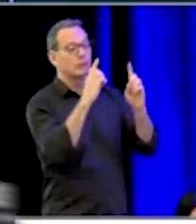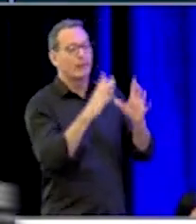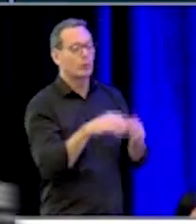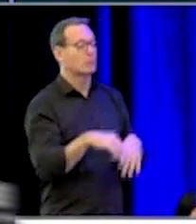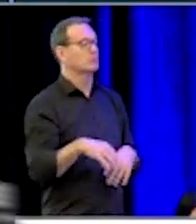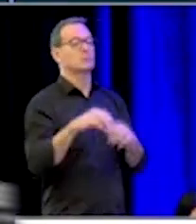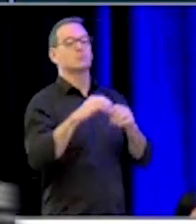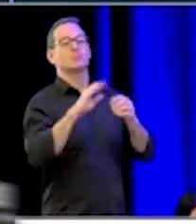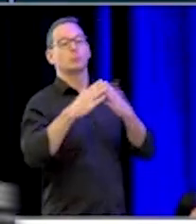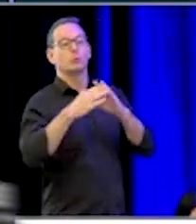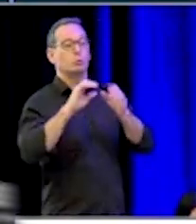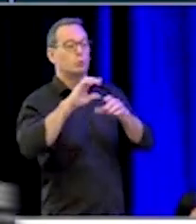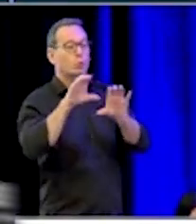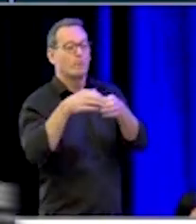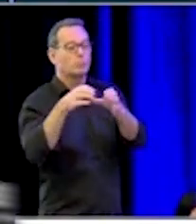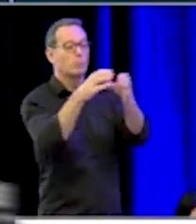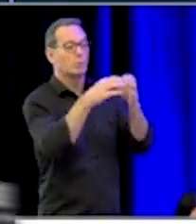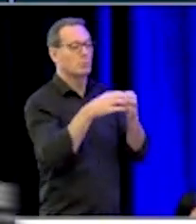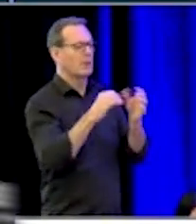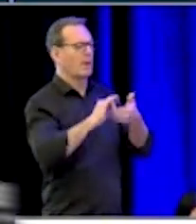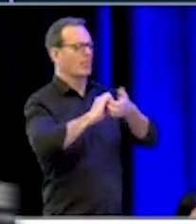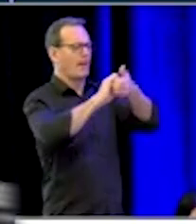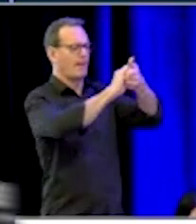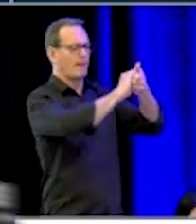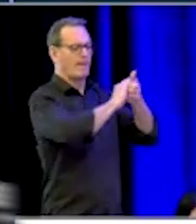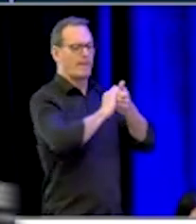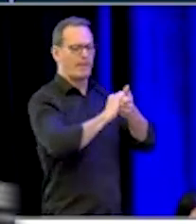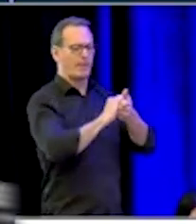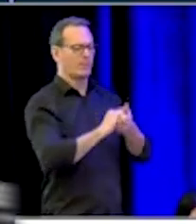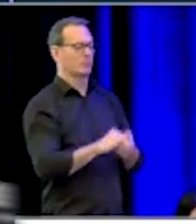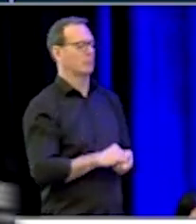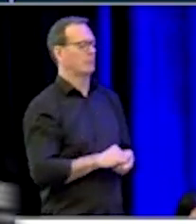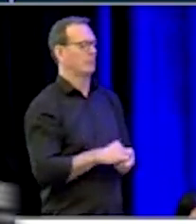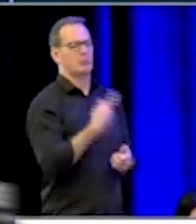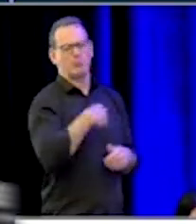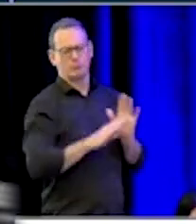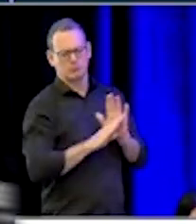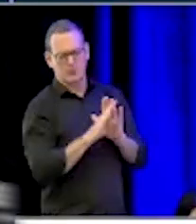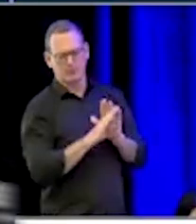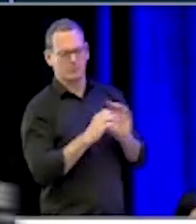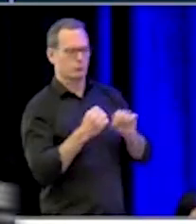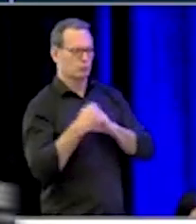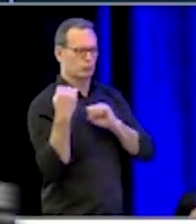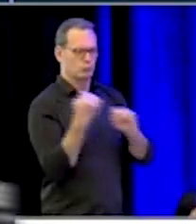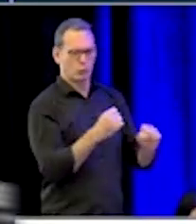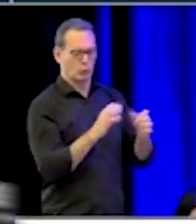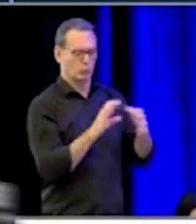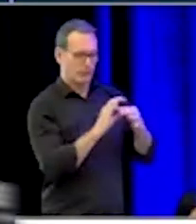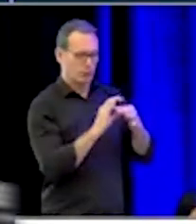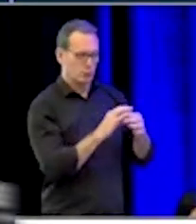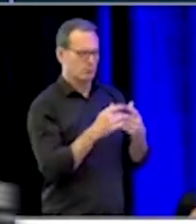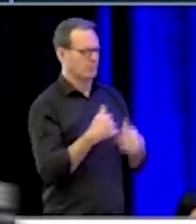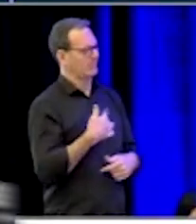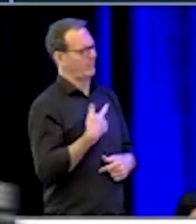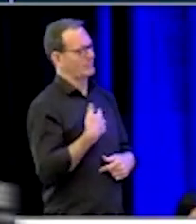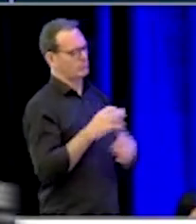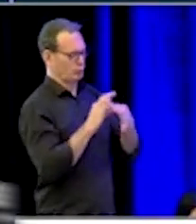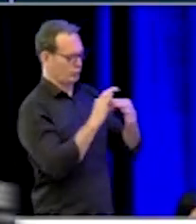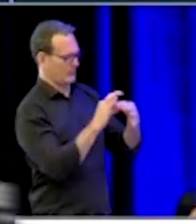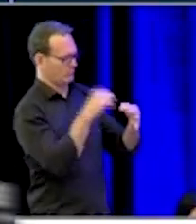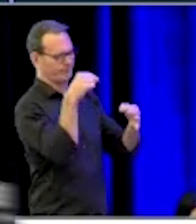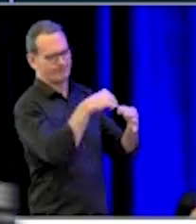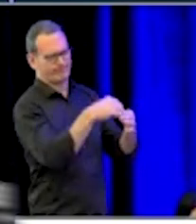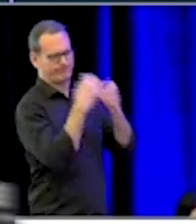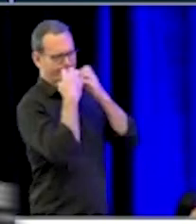can be better. We're working on building strong relationships. We feel that they're essential to successfully recruiting and